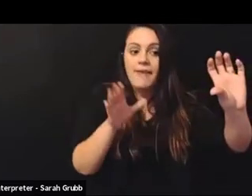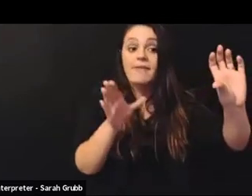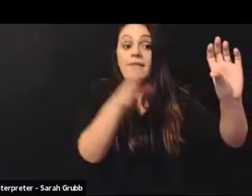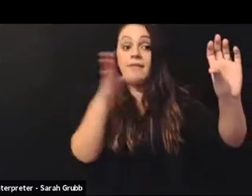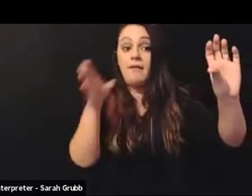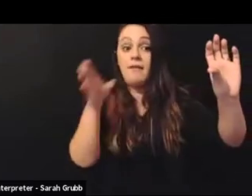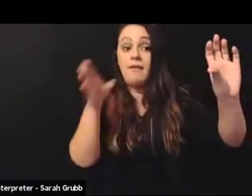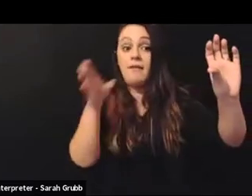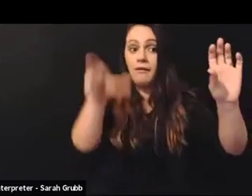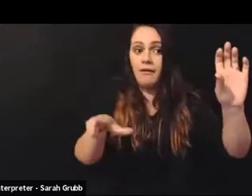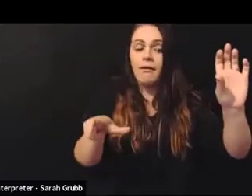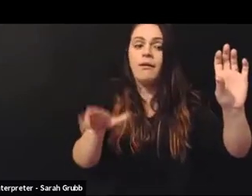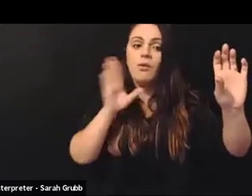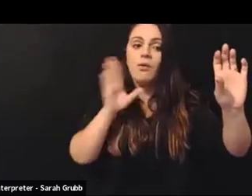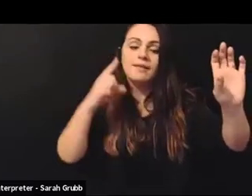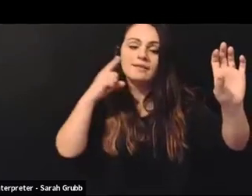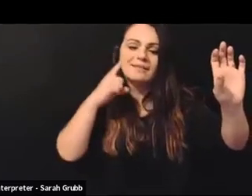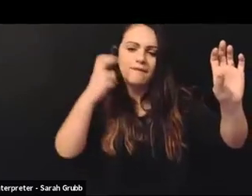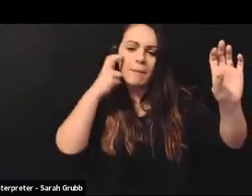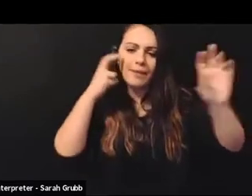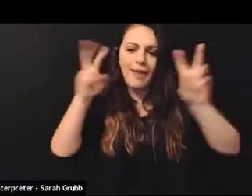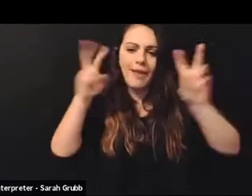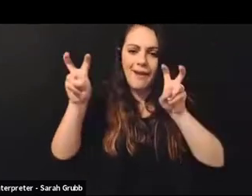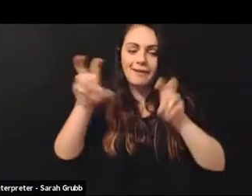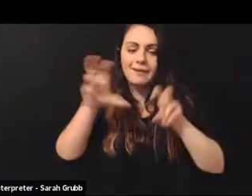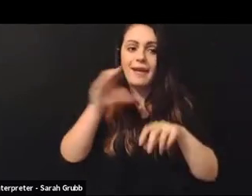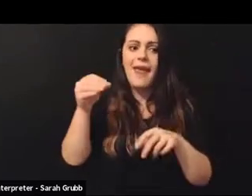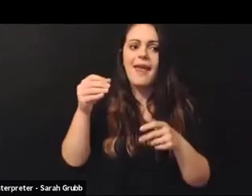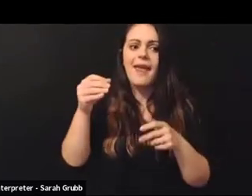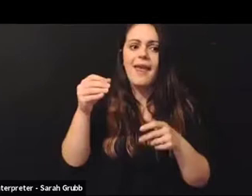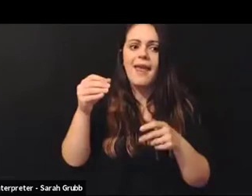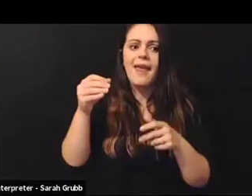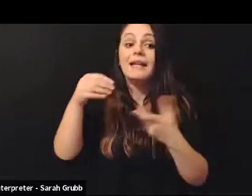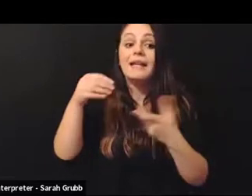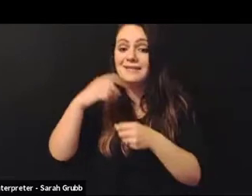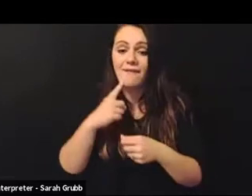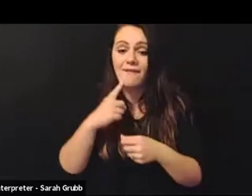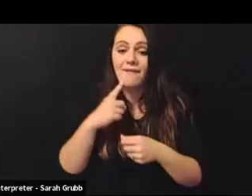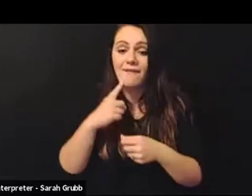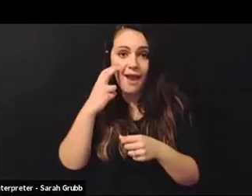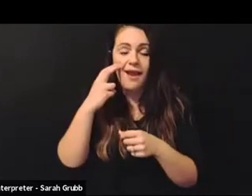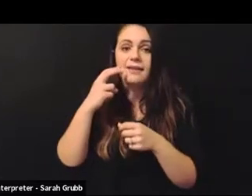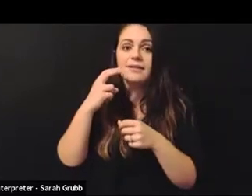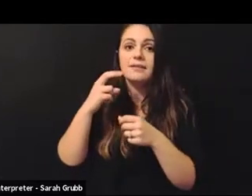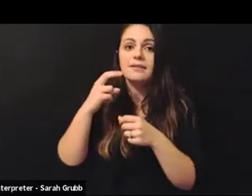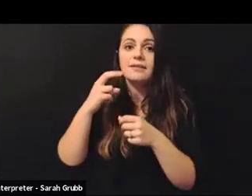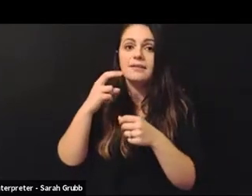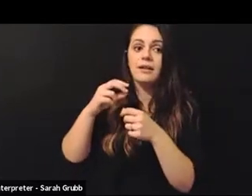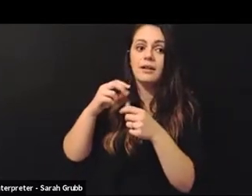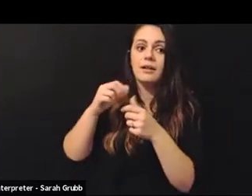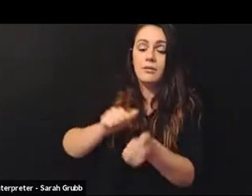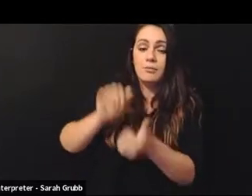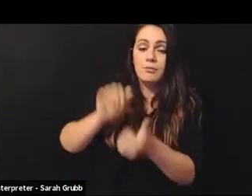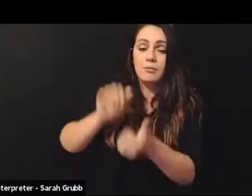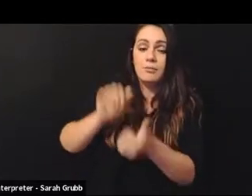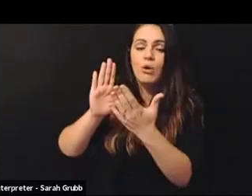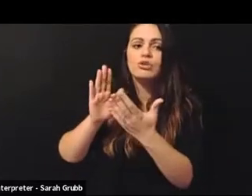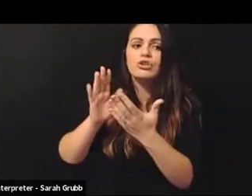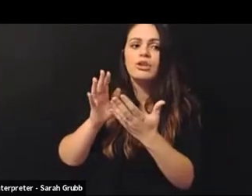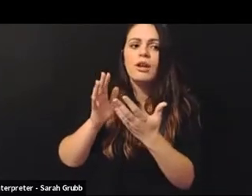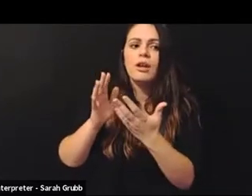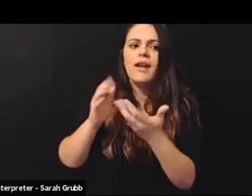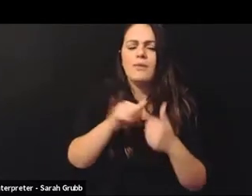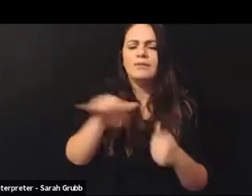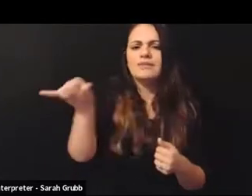and what would be something that would be similar to that in the DeafBlind practice. And then ways that you would then adapt